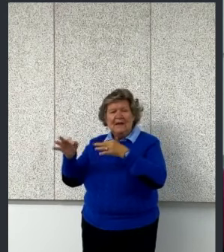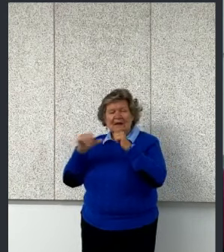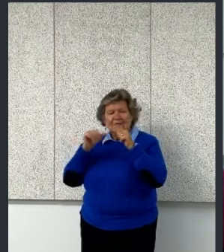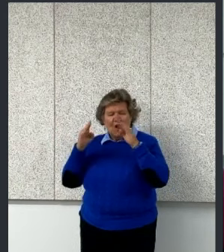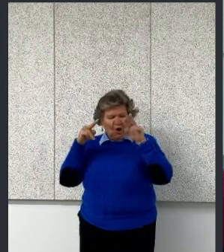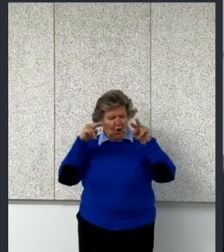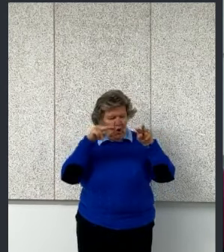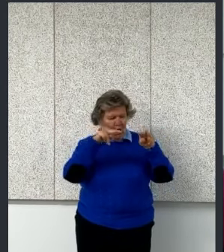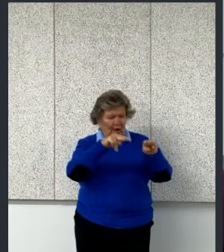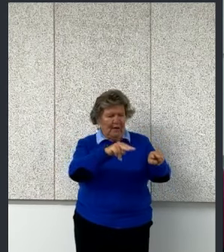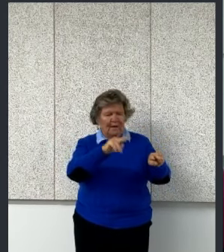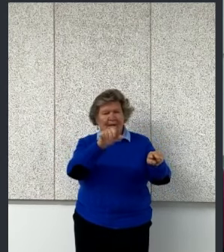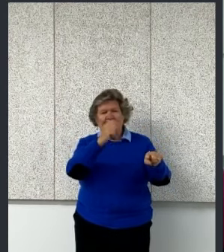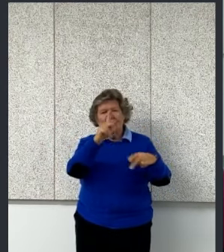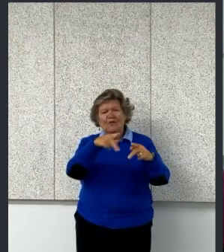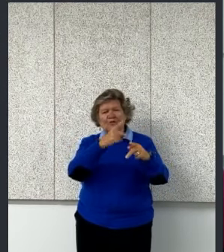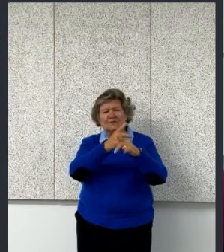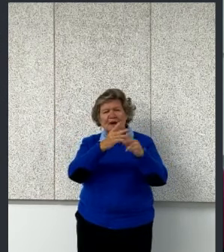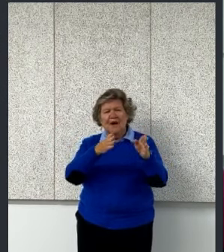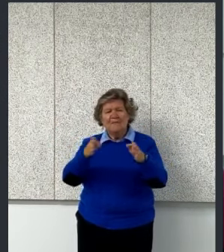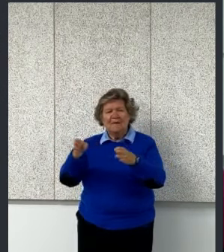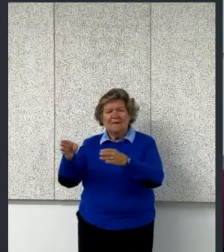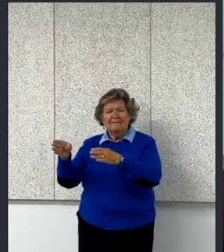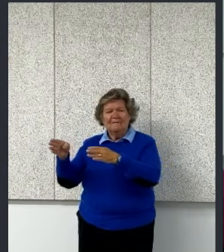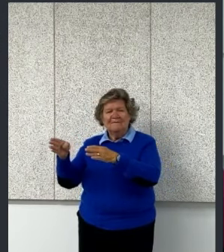think, another kind of like burbling